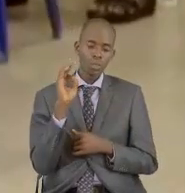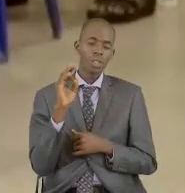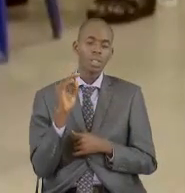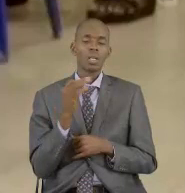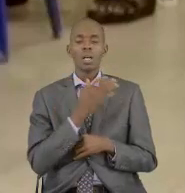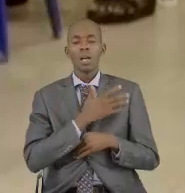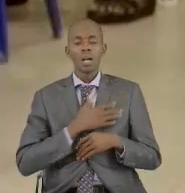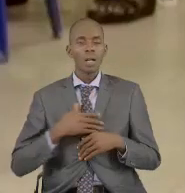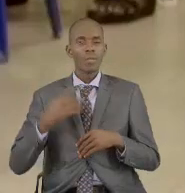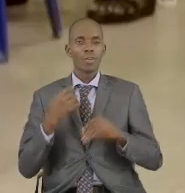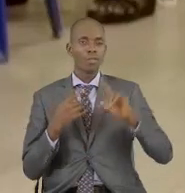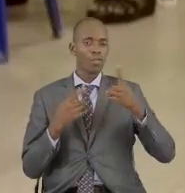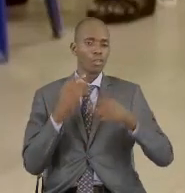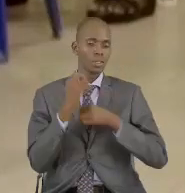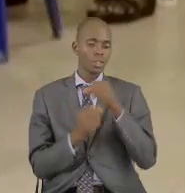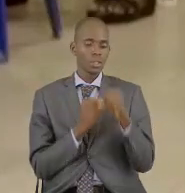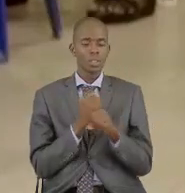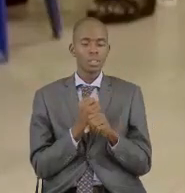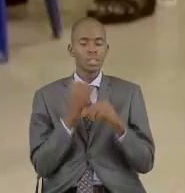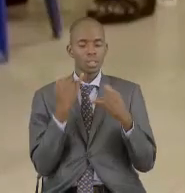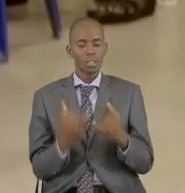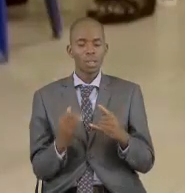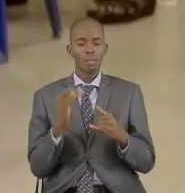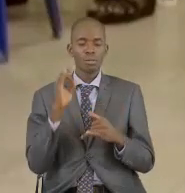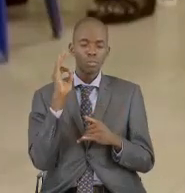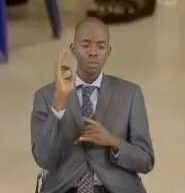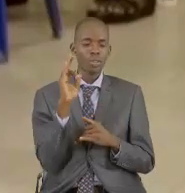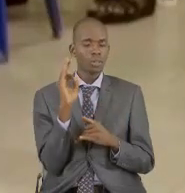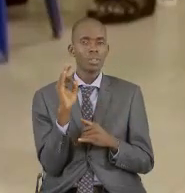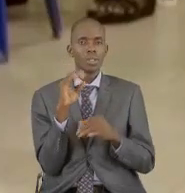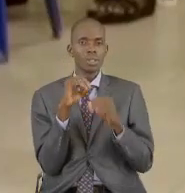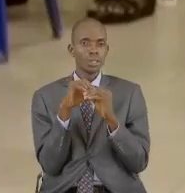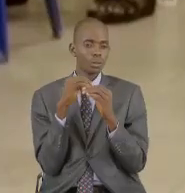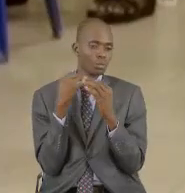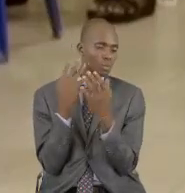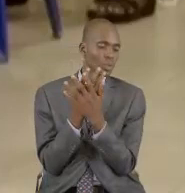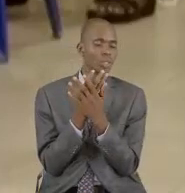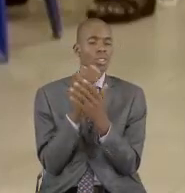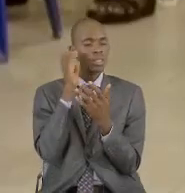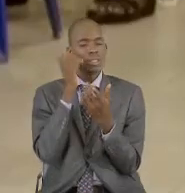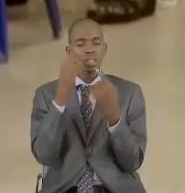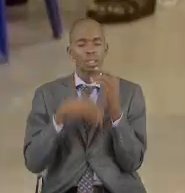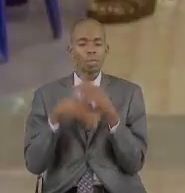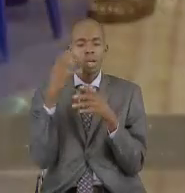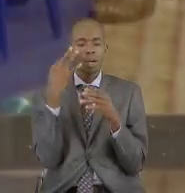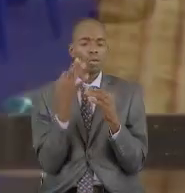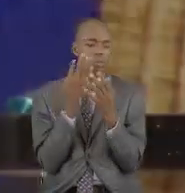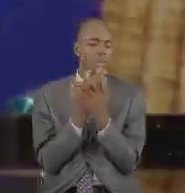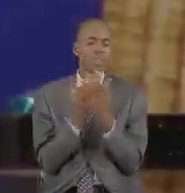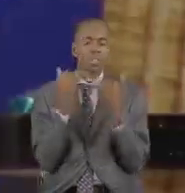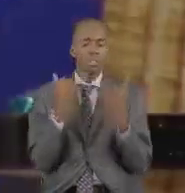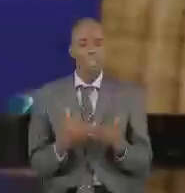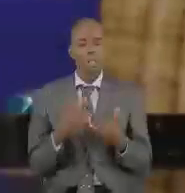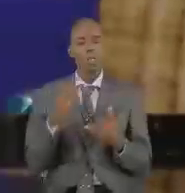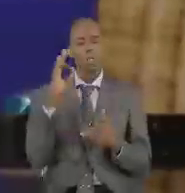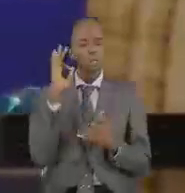first year, now preacheth. They imprisoned him, he came out of prison, now preacheth.